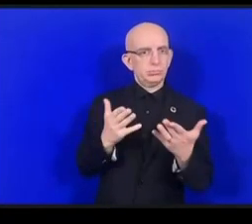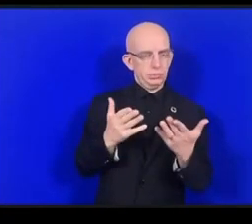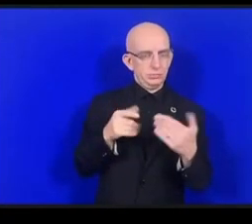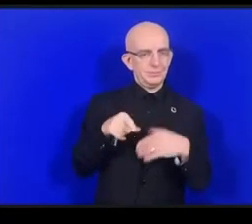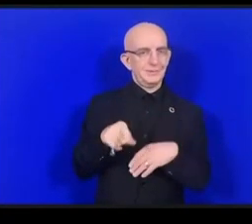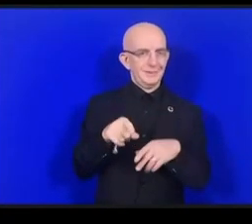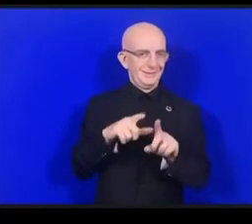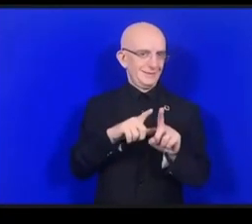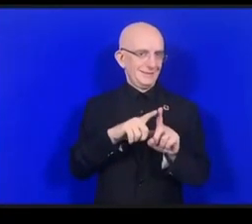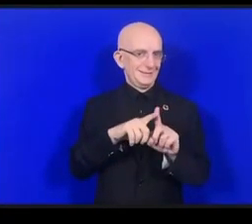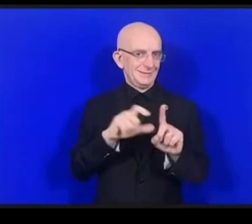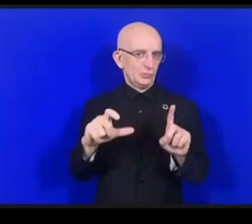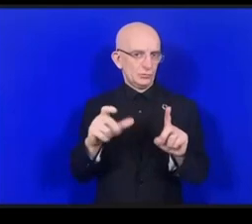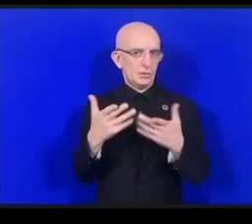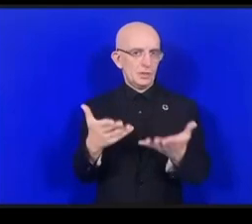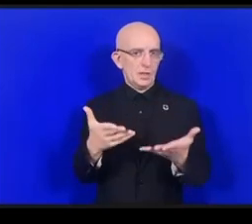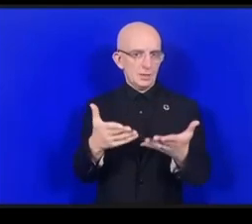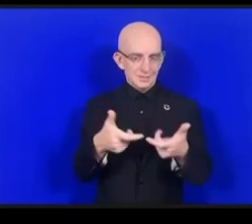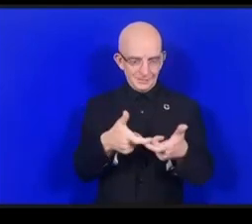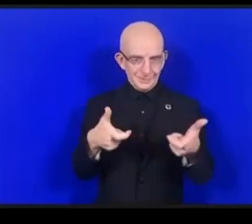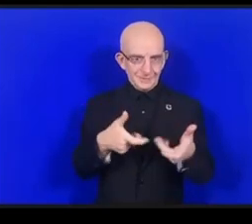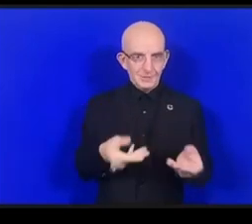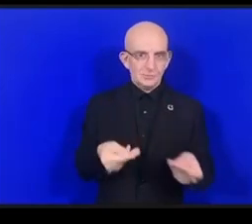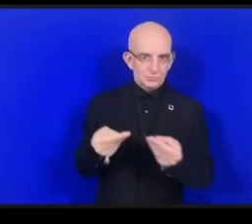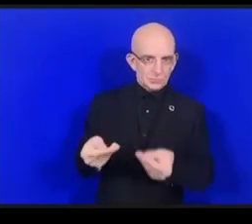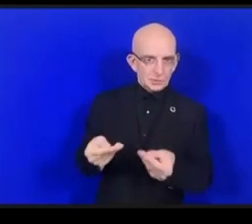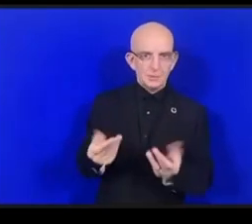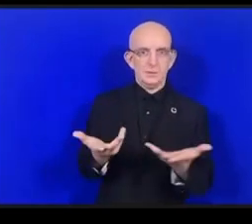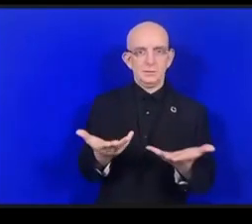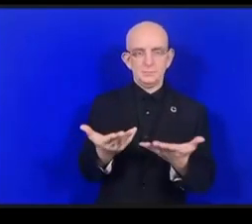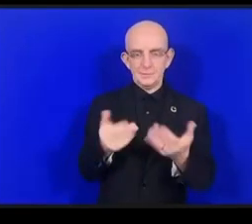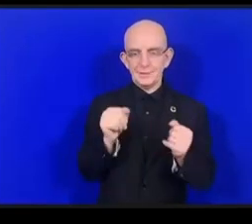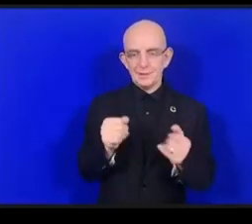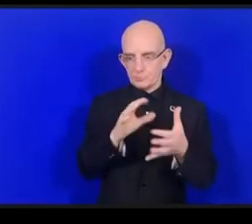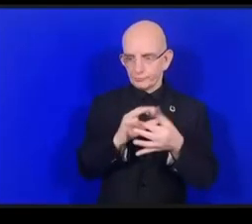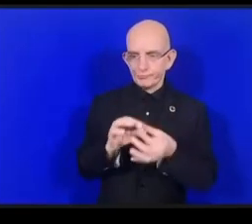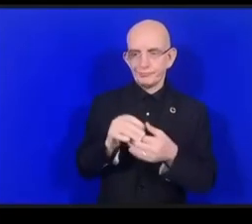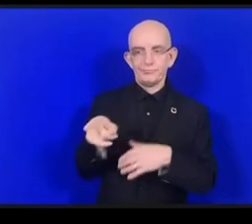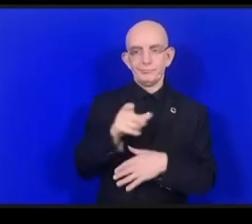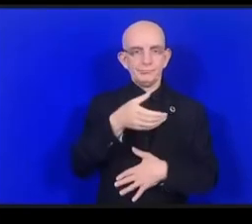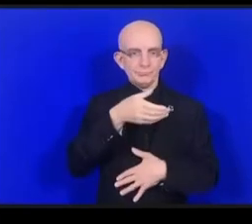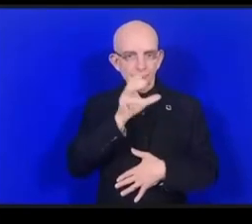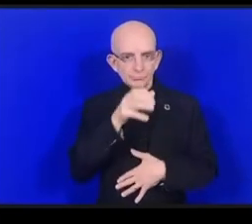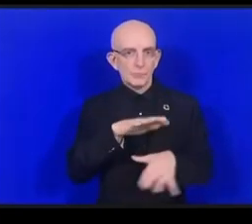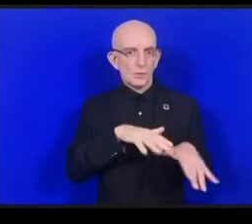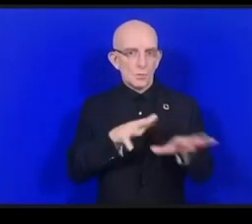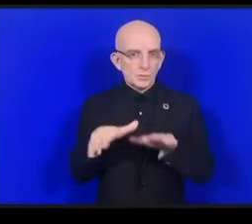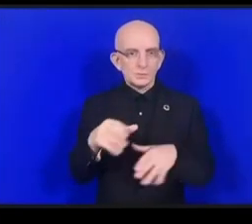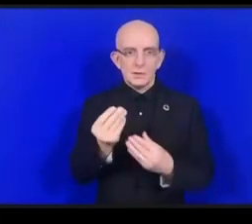disability and elderly people around the world.